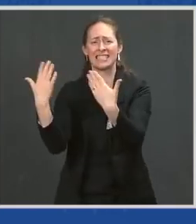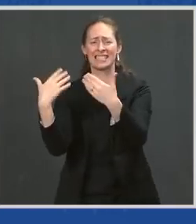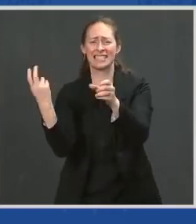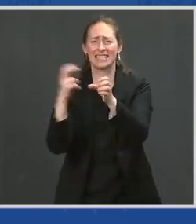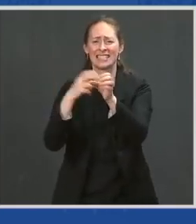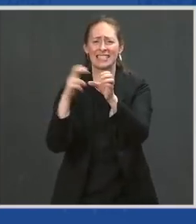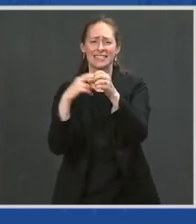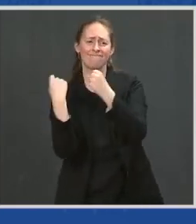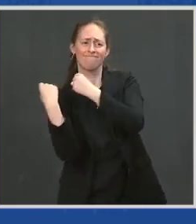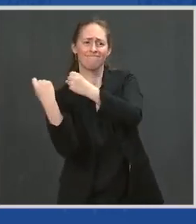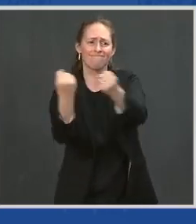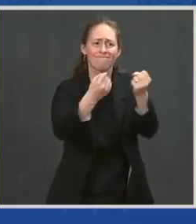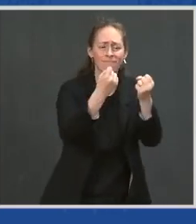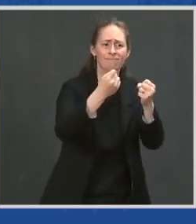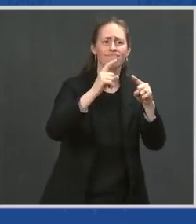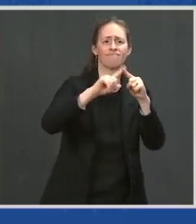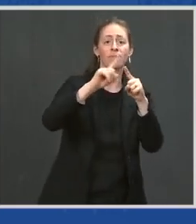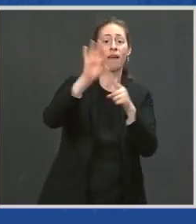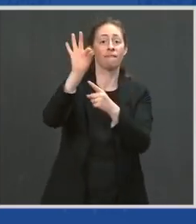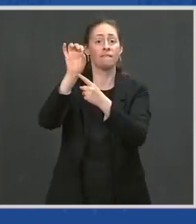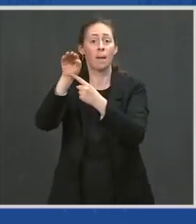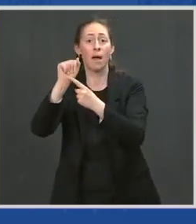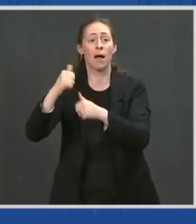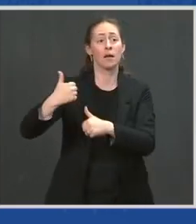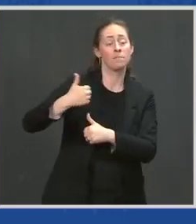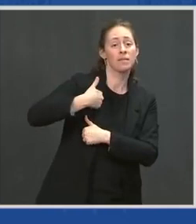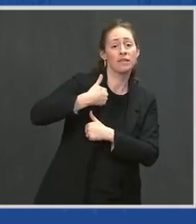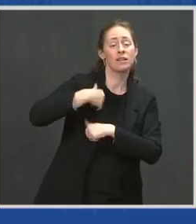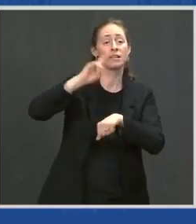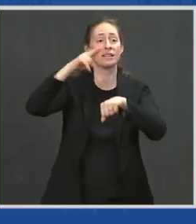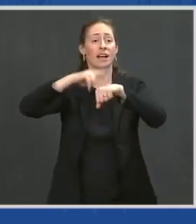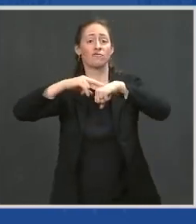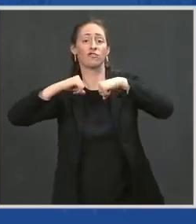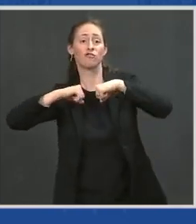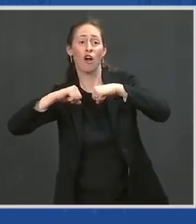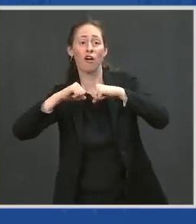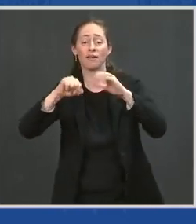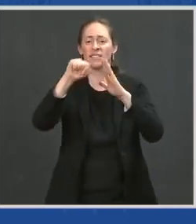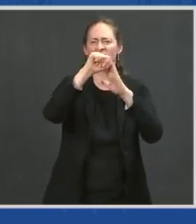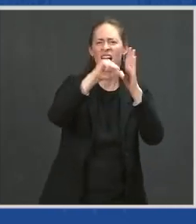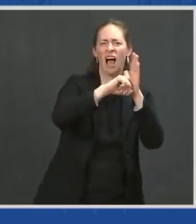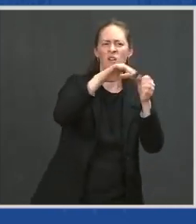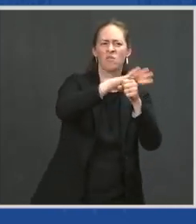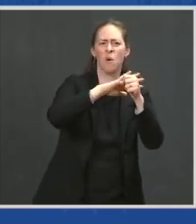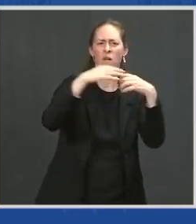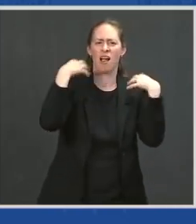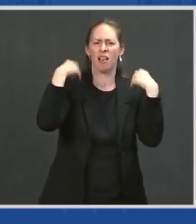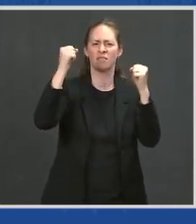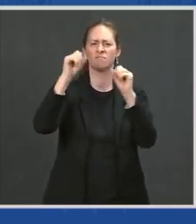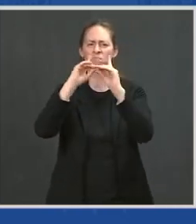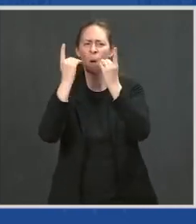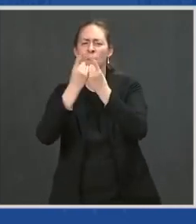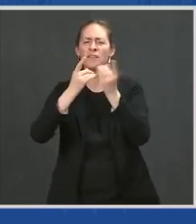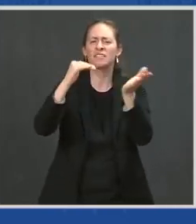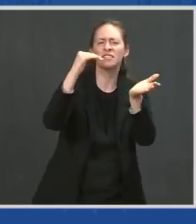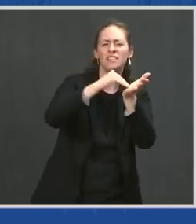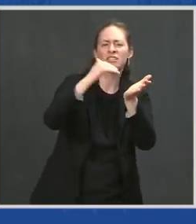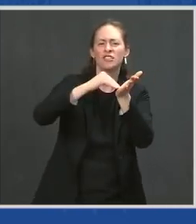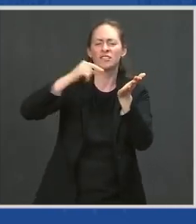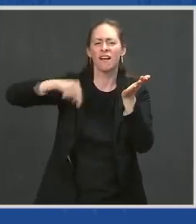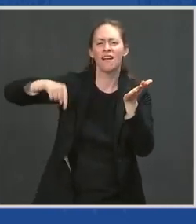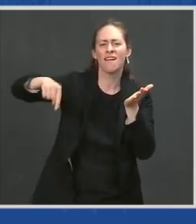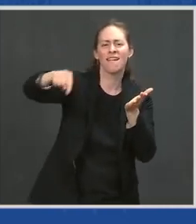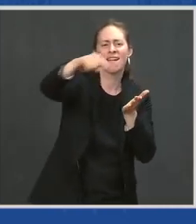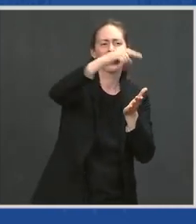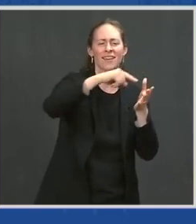FEMA, the military, the National Guard, state and local health departments, providers, running sites safely